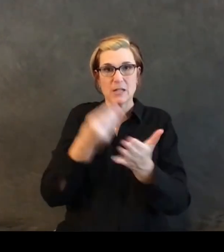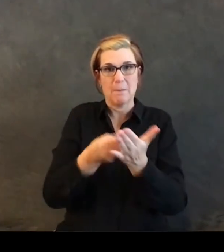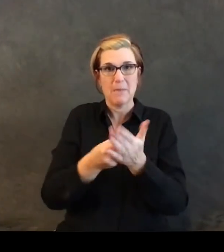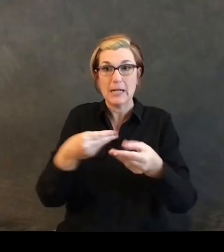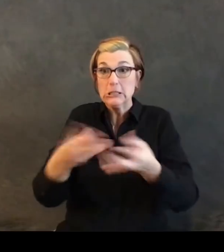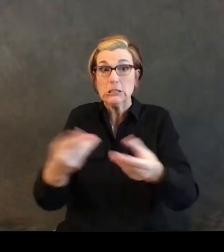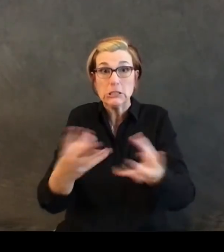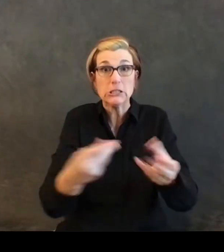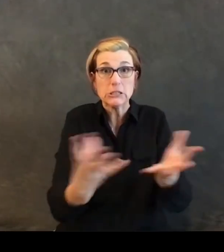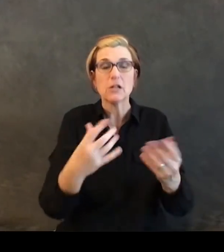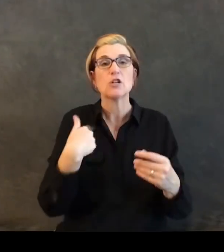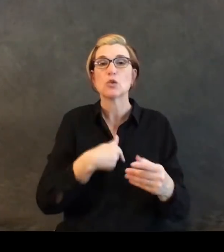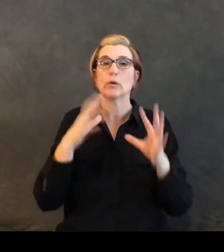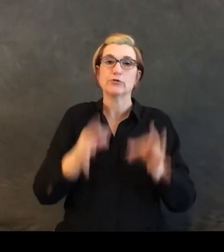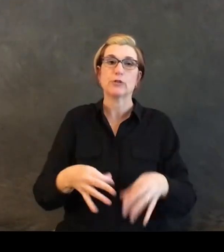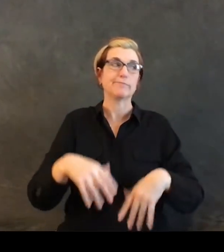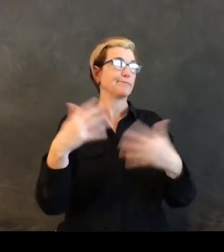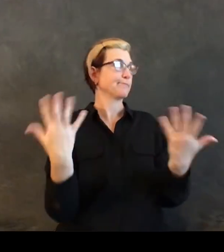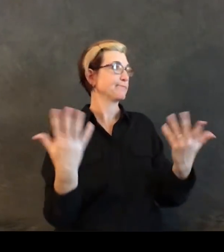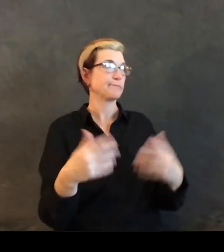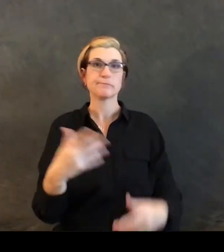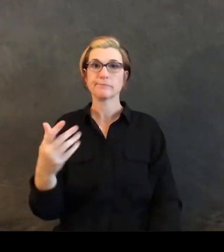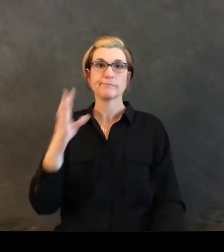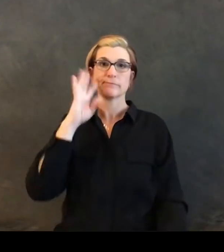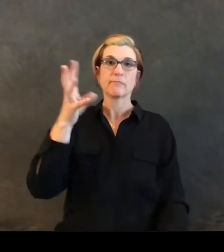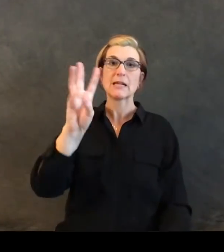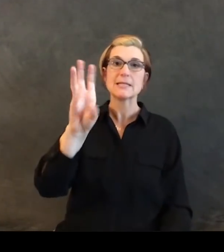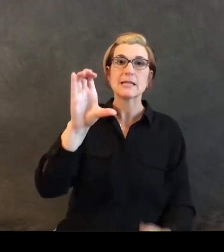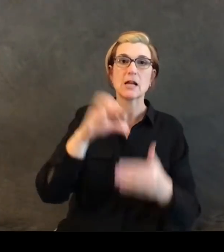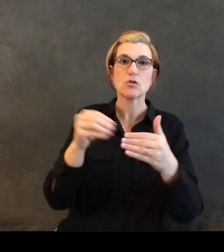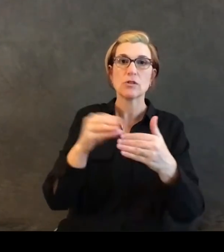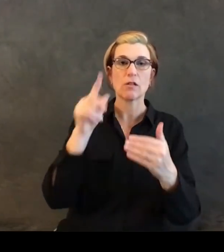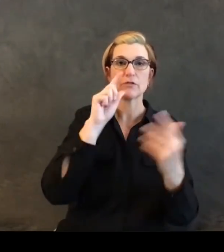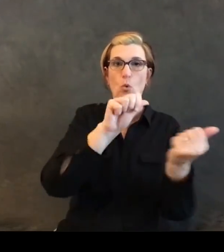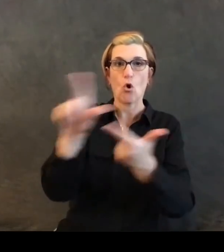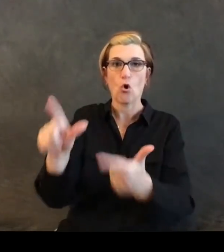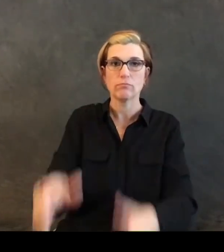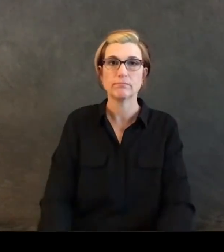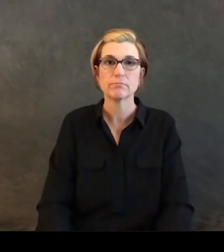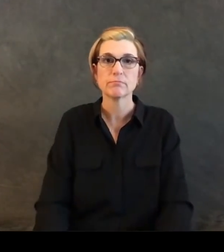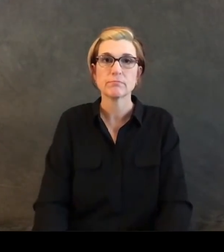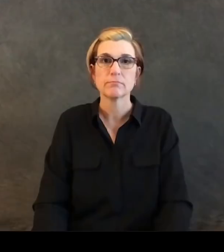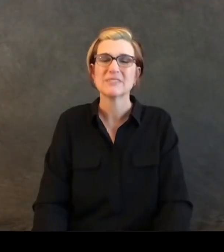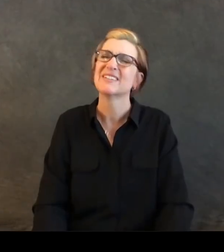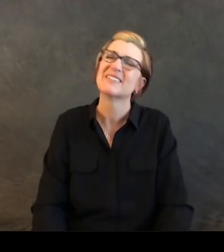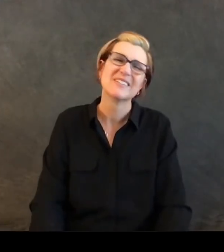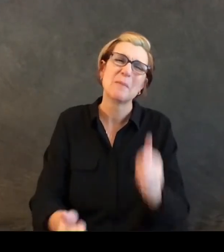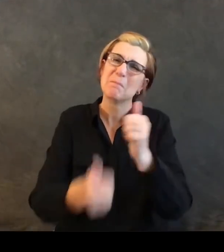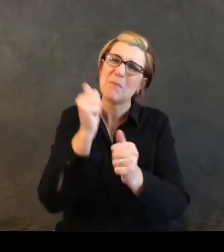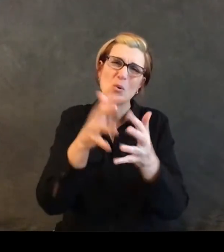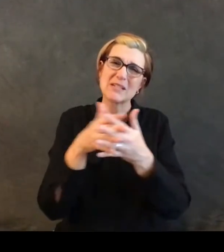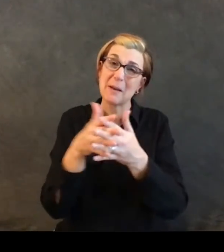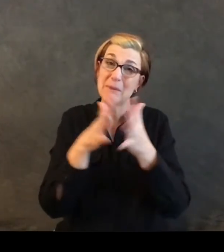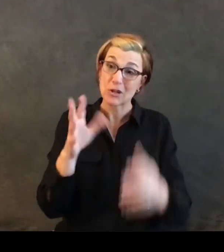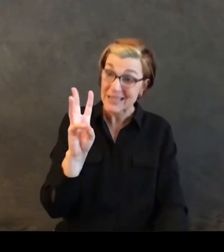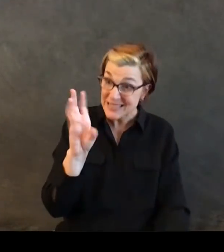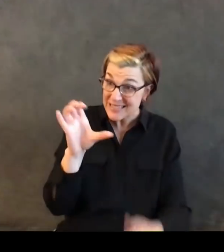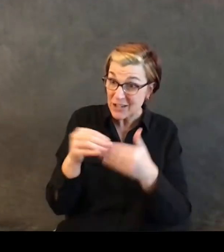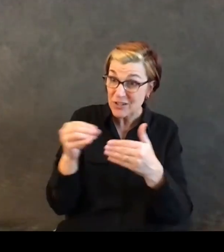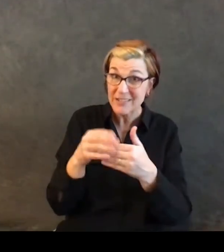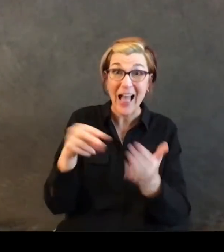used $600 across the board. And I don't think it'll create incentives. Most Americans, what they want to keep